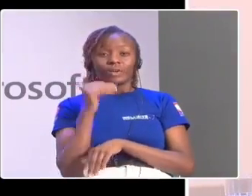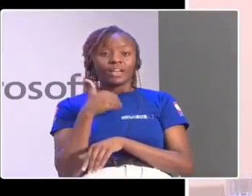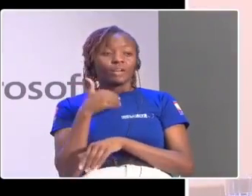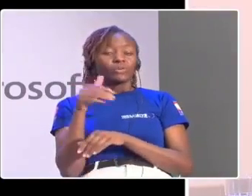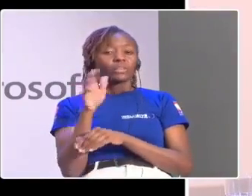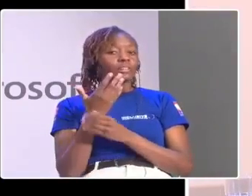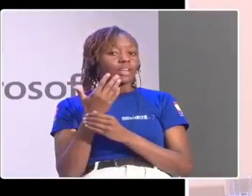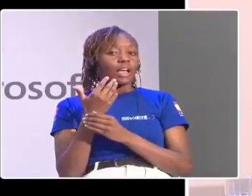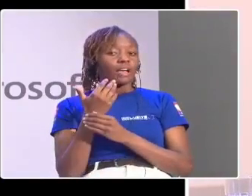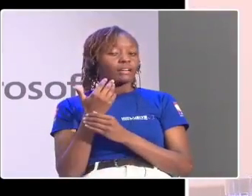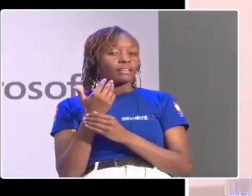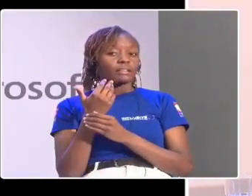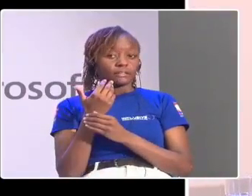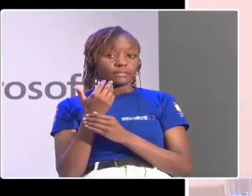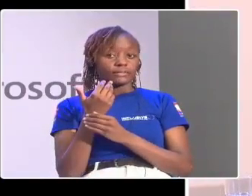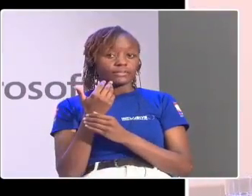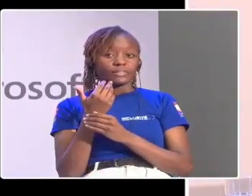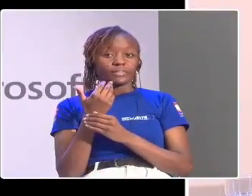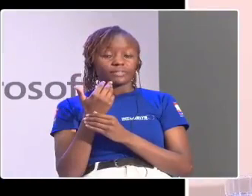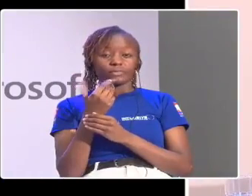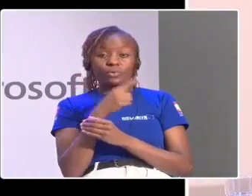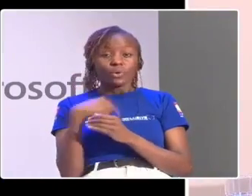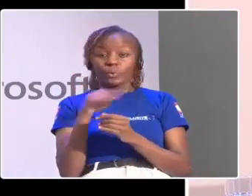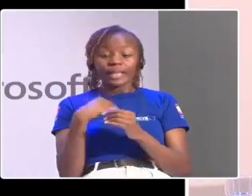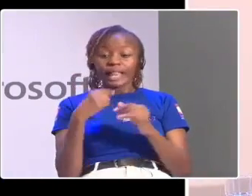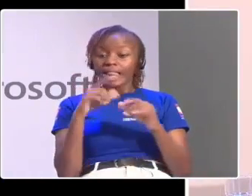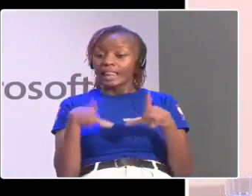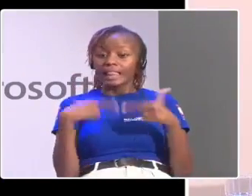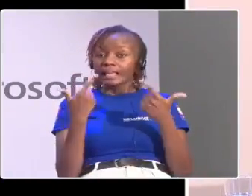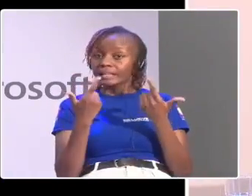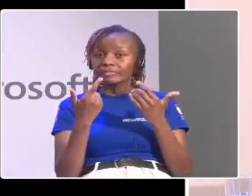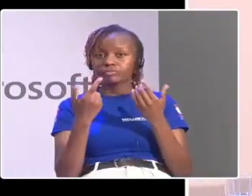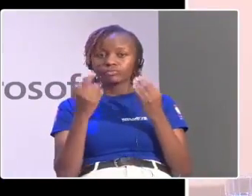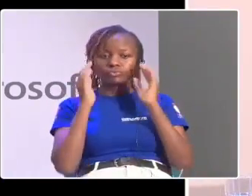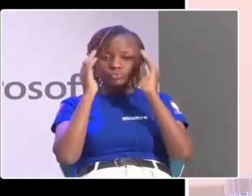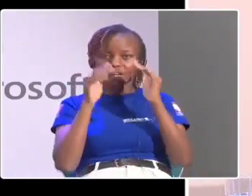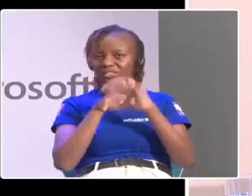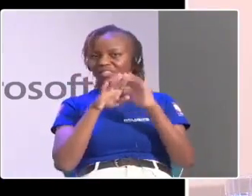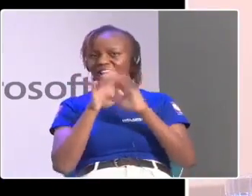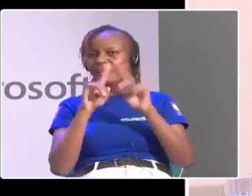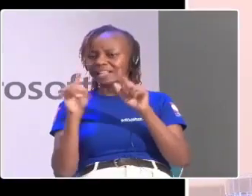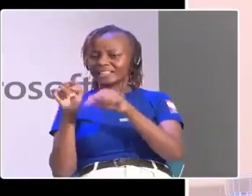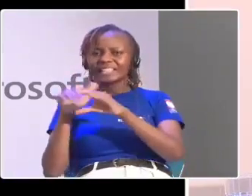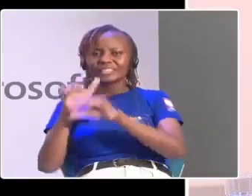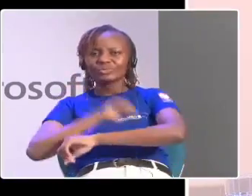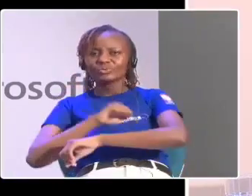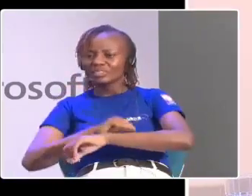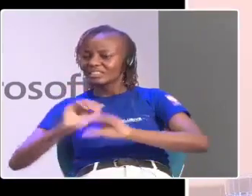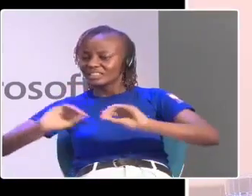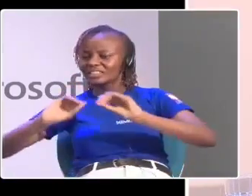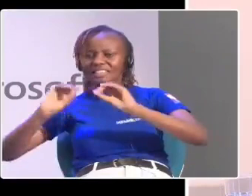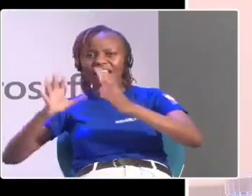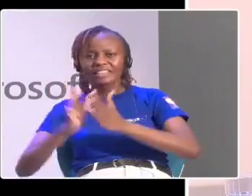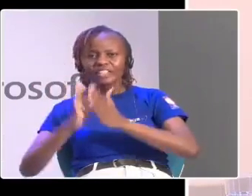this. But many, many people don't, and it's not even being taught in schools. It's not being taught in, in